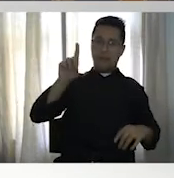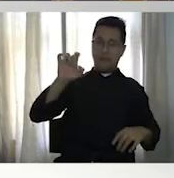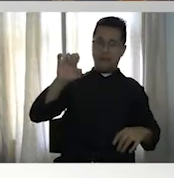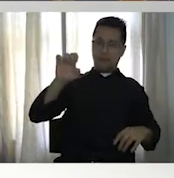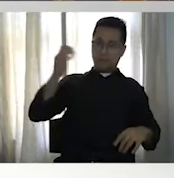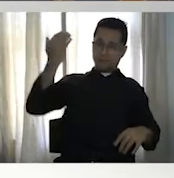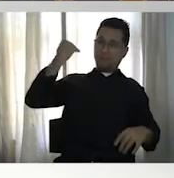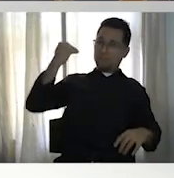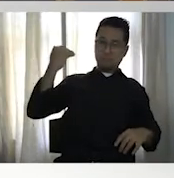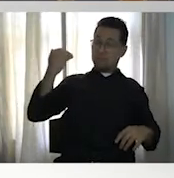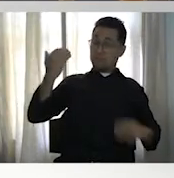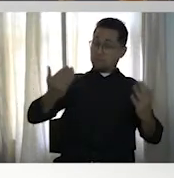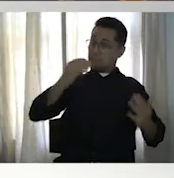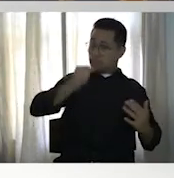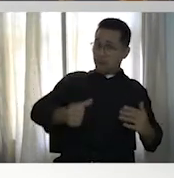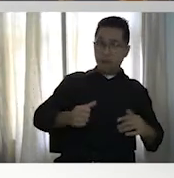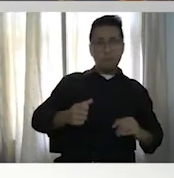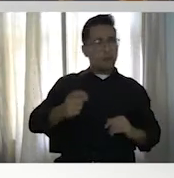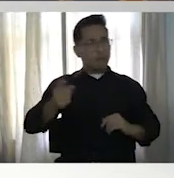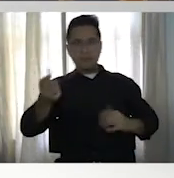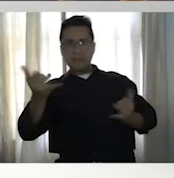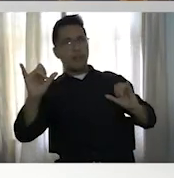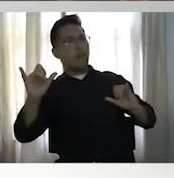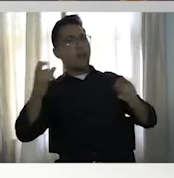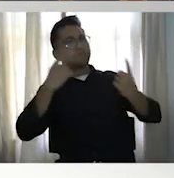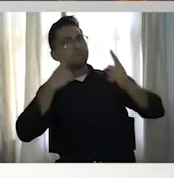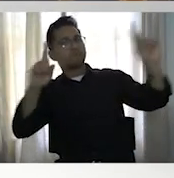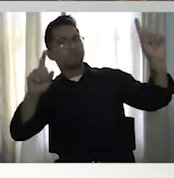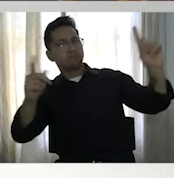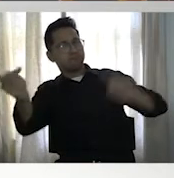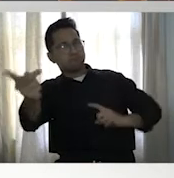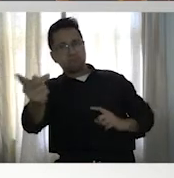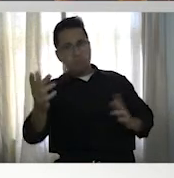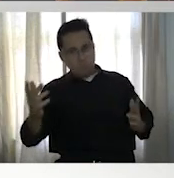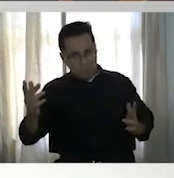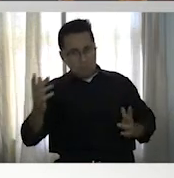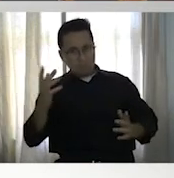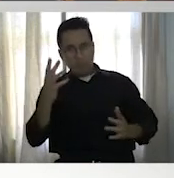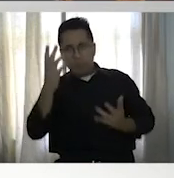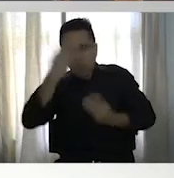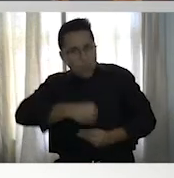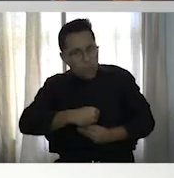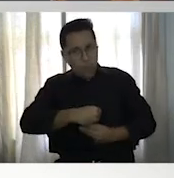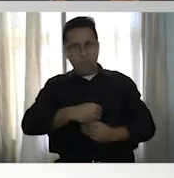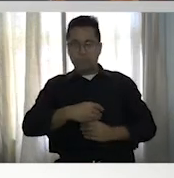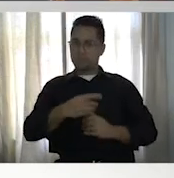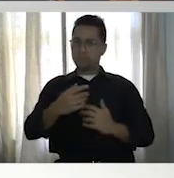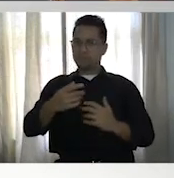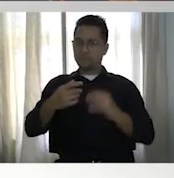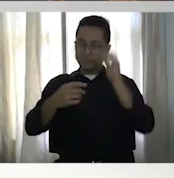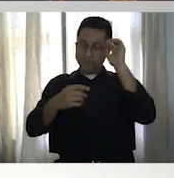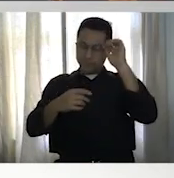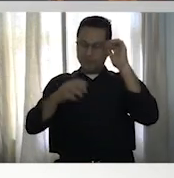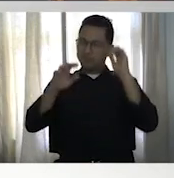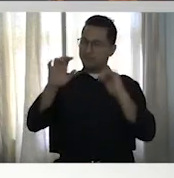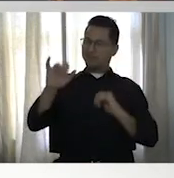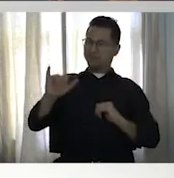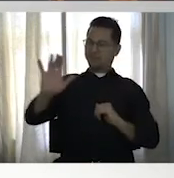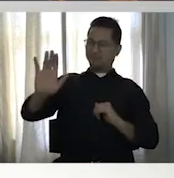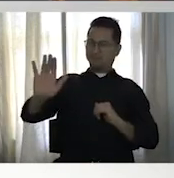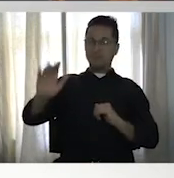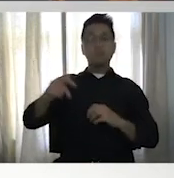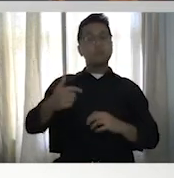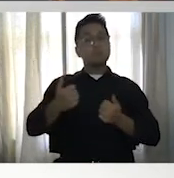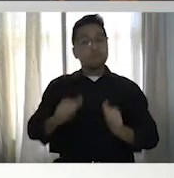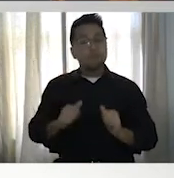slide, how beautiful was that? And so these are the kinds of, we